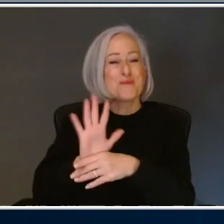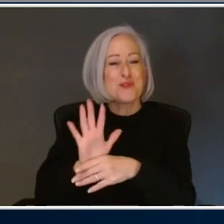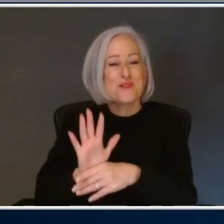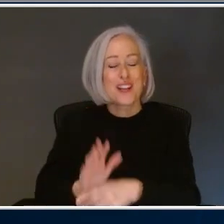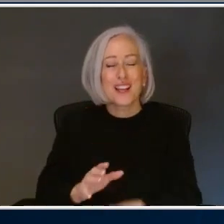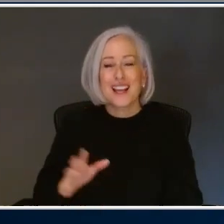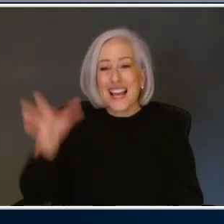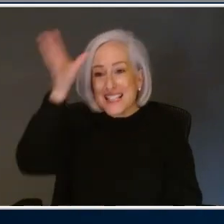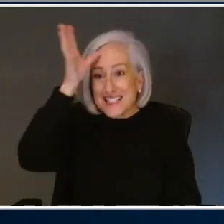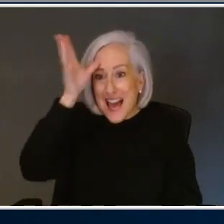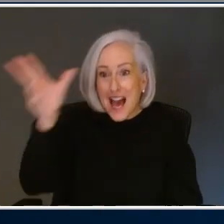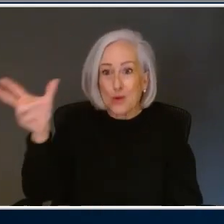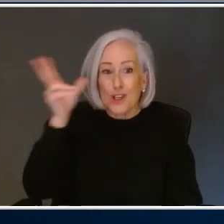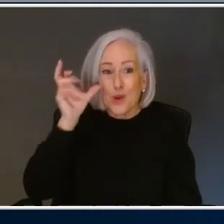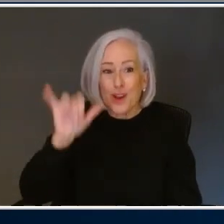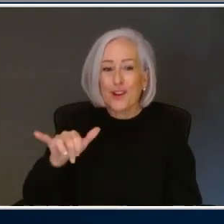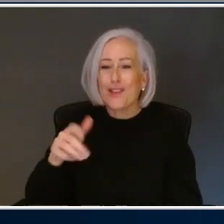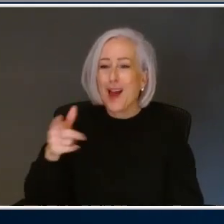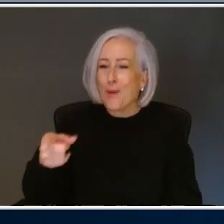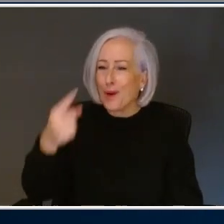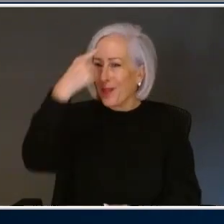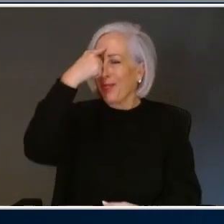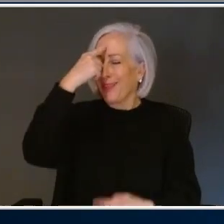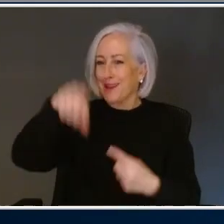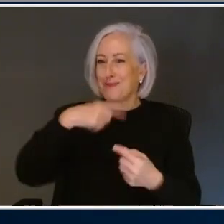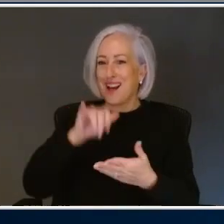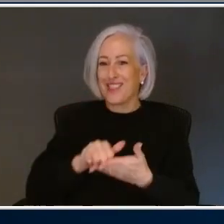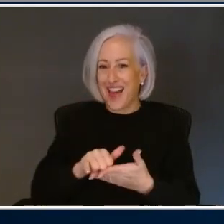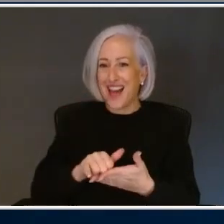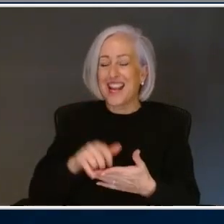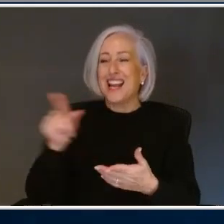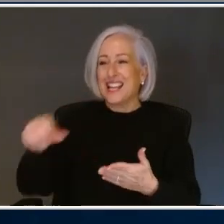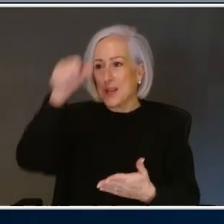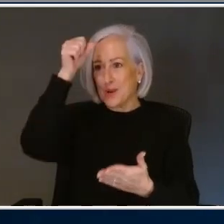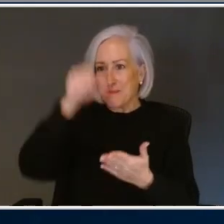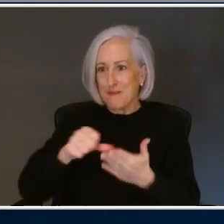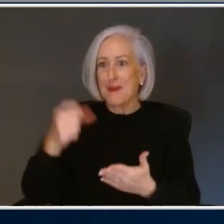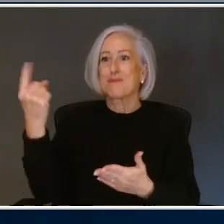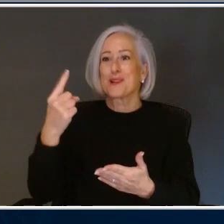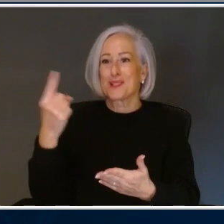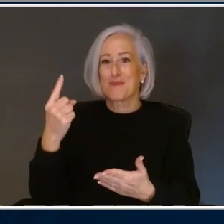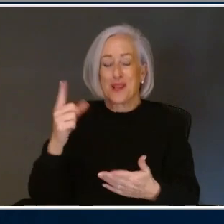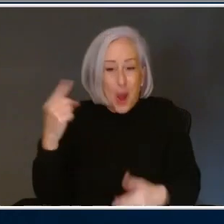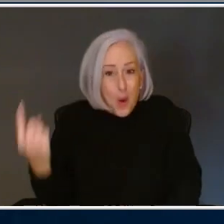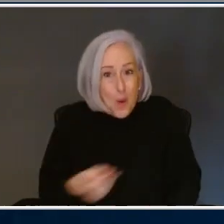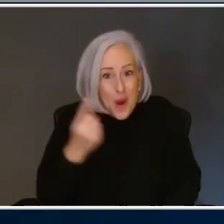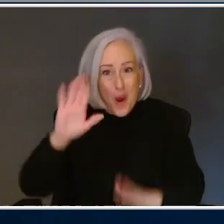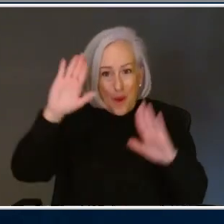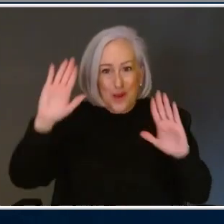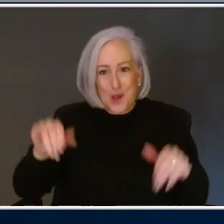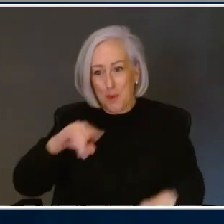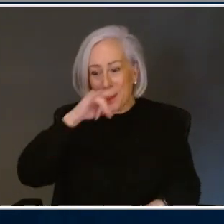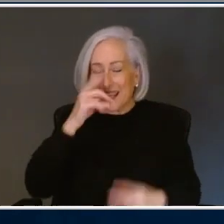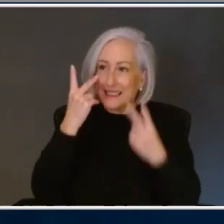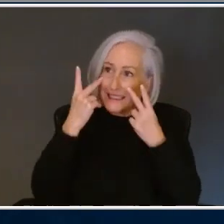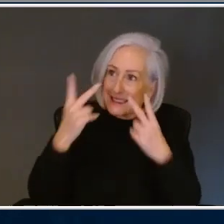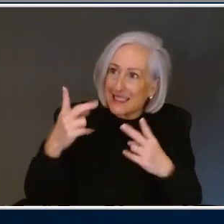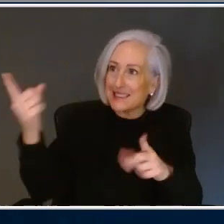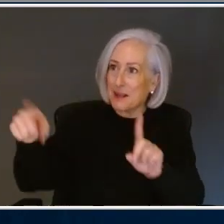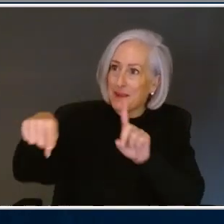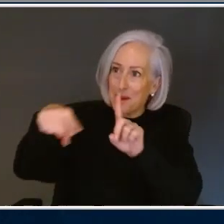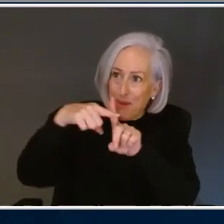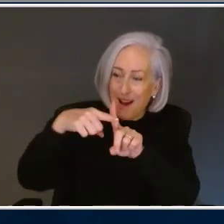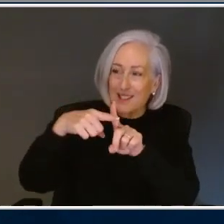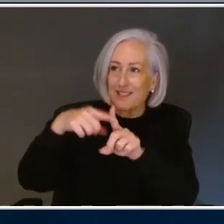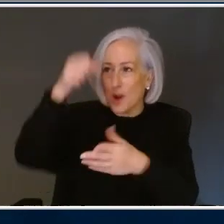that, what did you make of that when you said that he remembered something? We always hope that our kids see something good or positive or hear some good